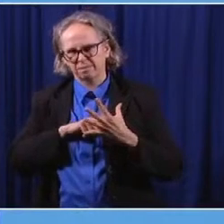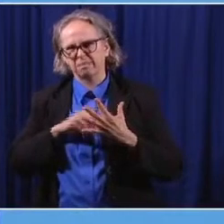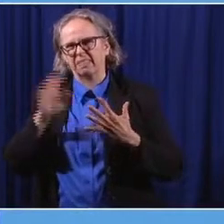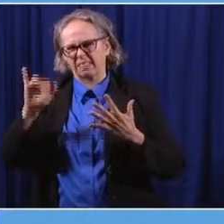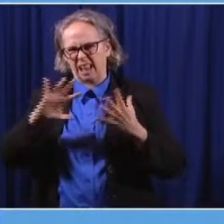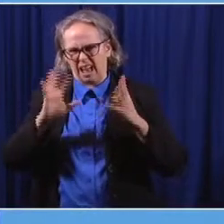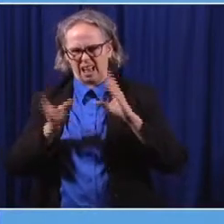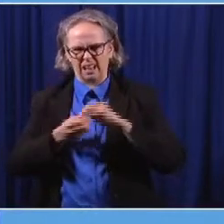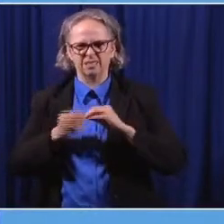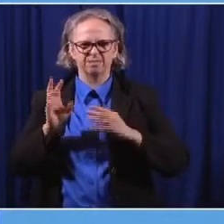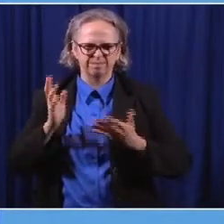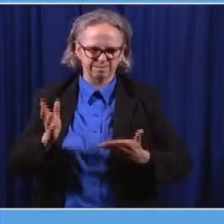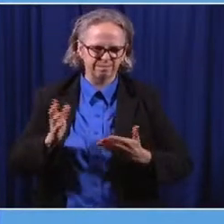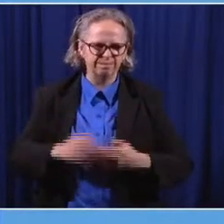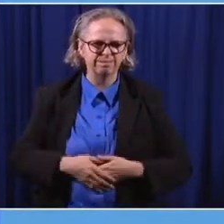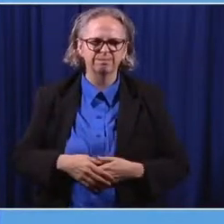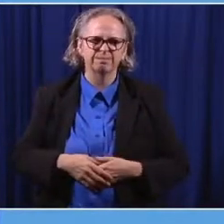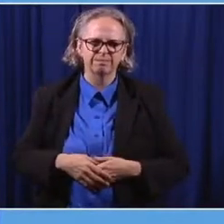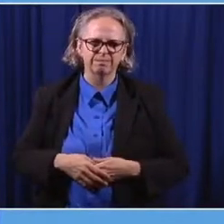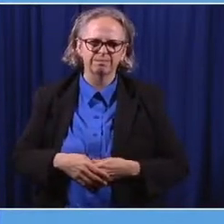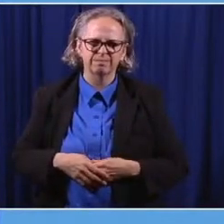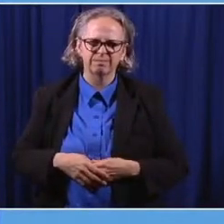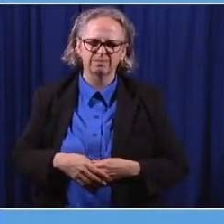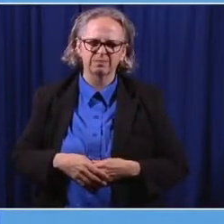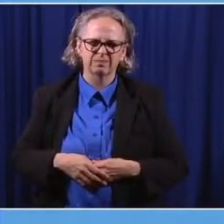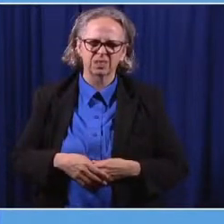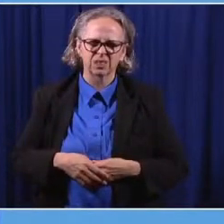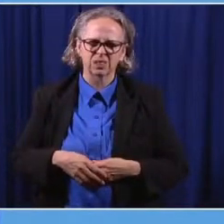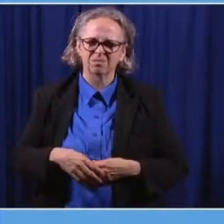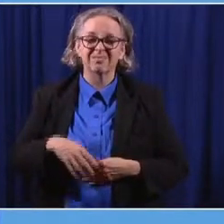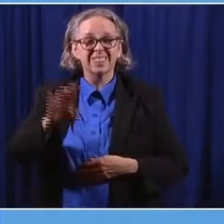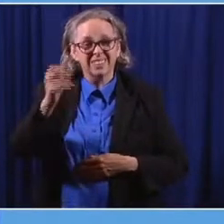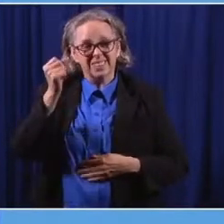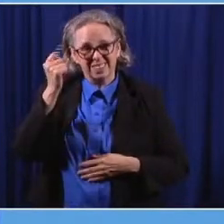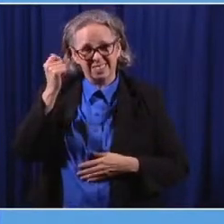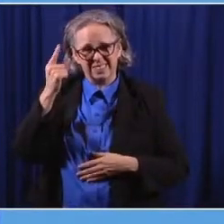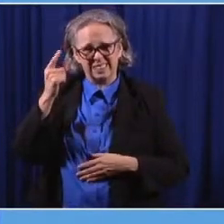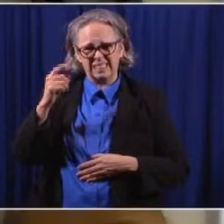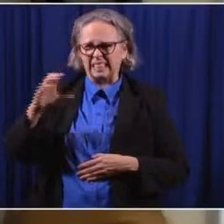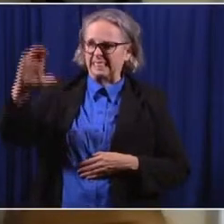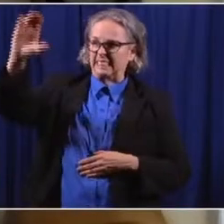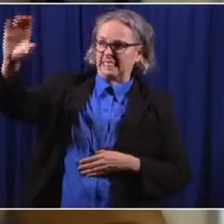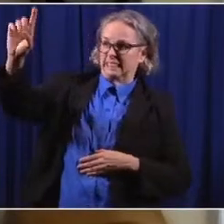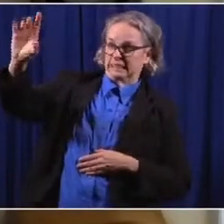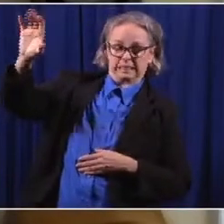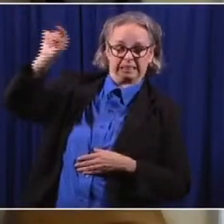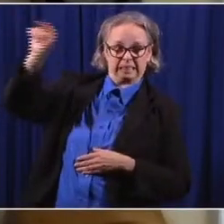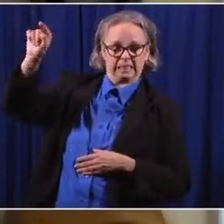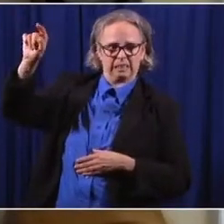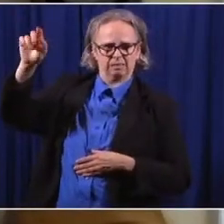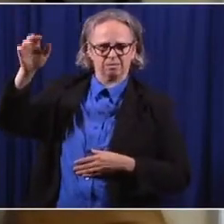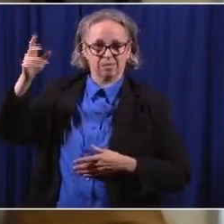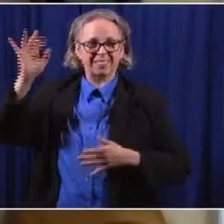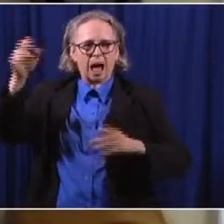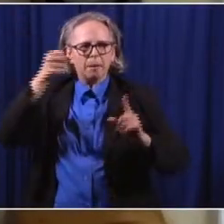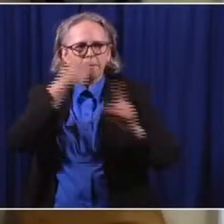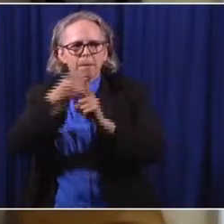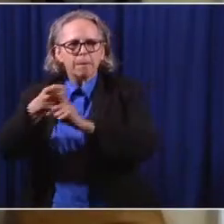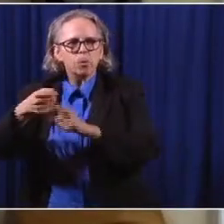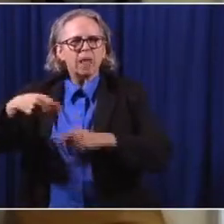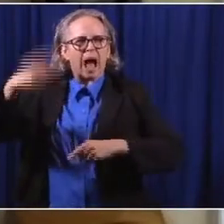but because they were already there, they stay there. We'll talk more about those in just a moment. Let's talk now about the red